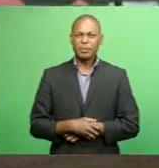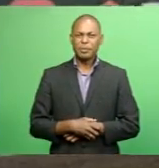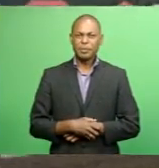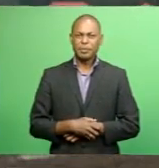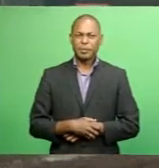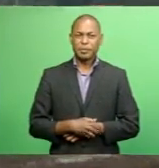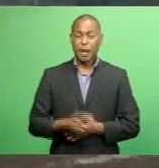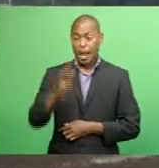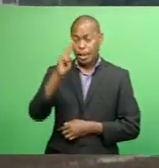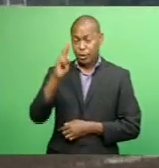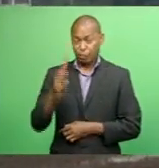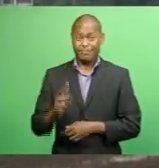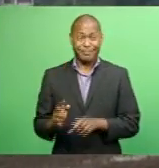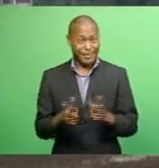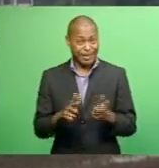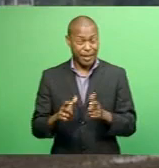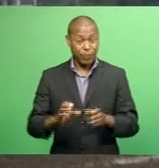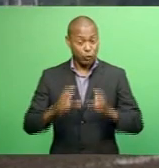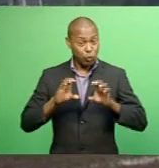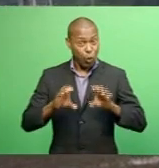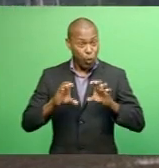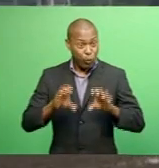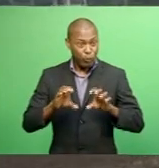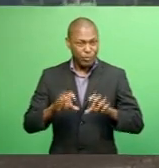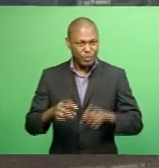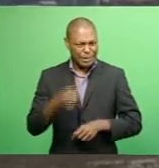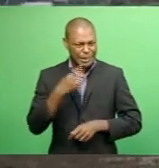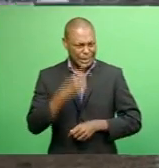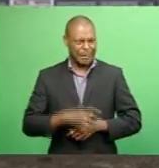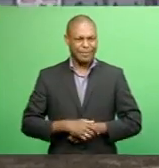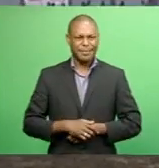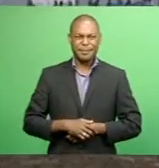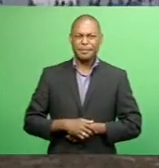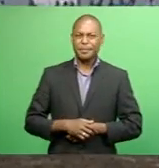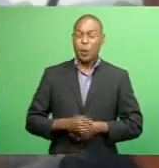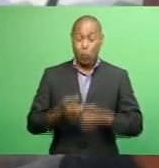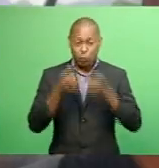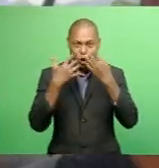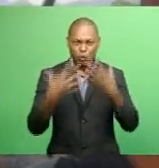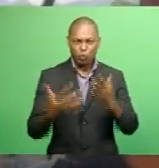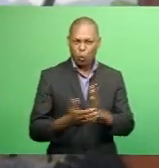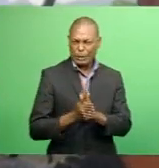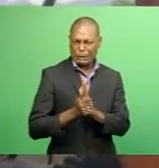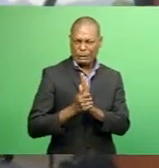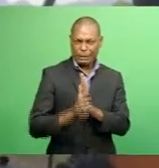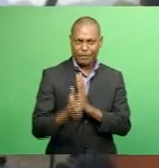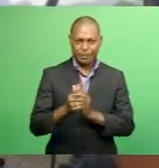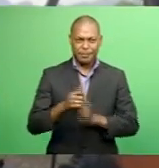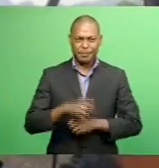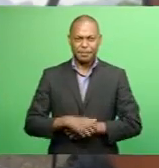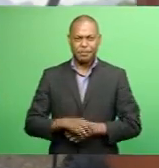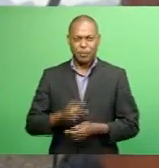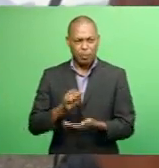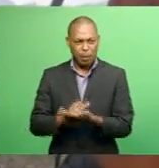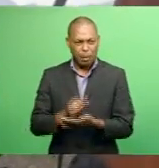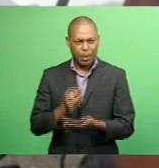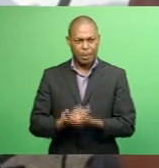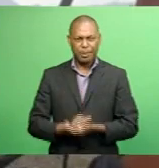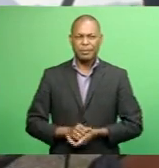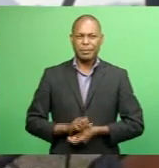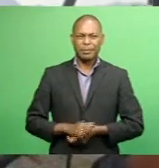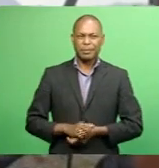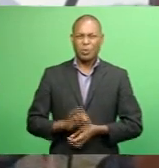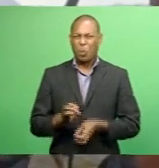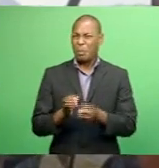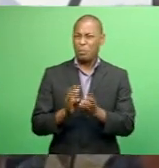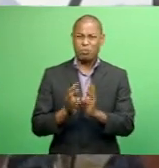National 7's coach Gareth Baber says the 7 squad members really put on a show. Considering the weather and the conditions in the field, I